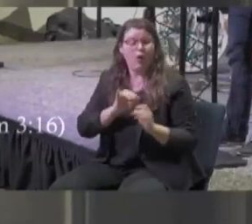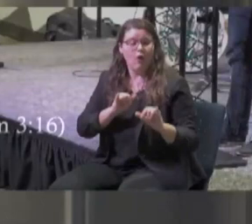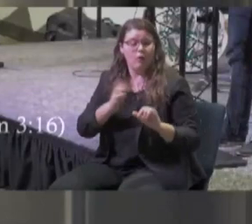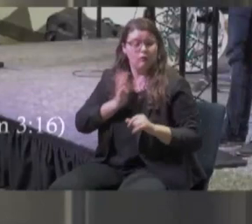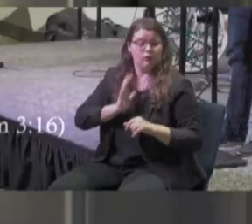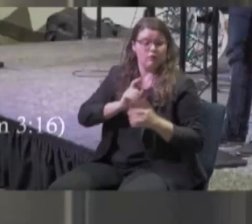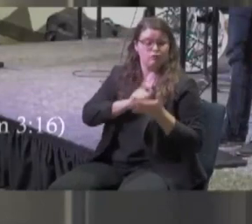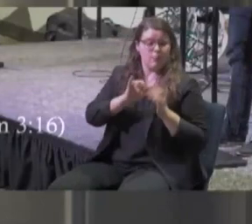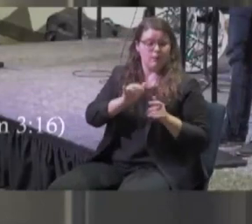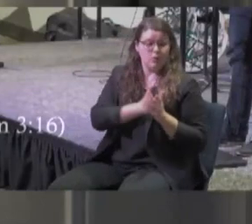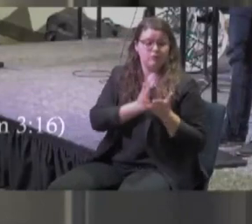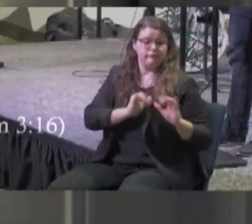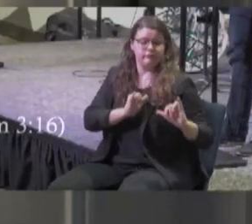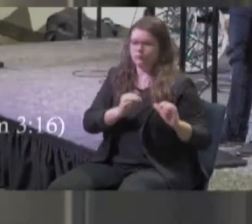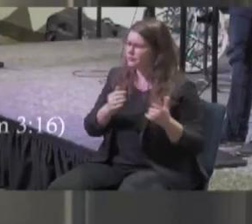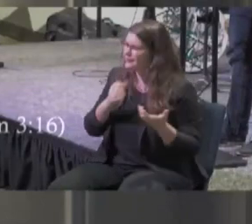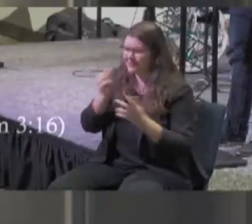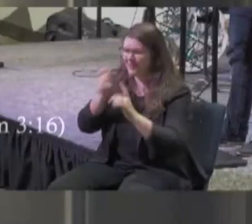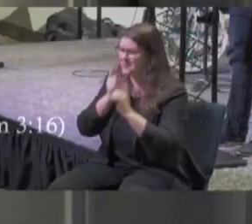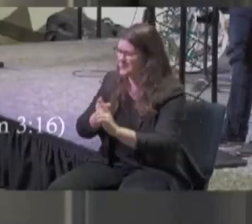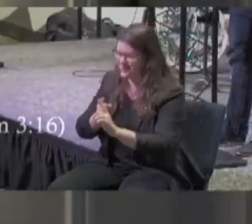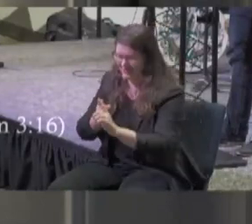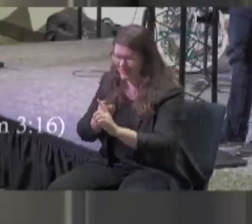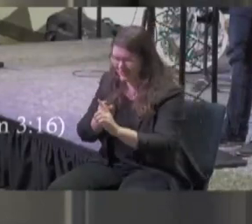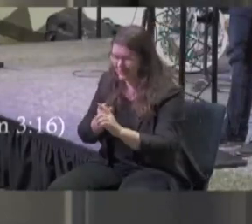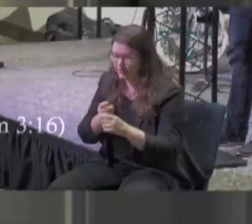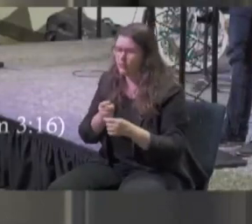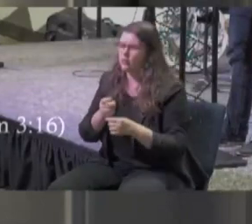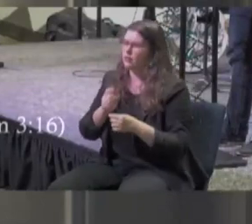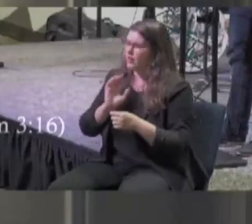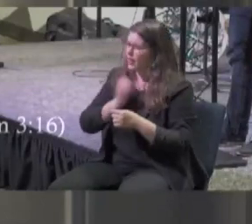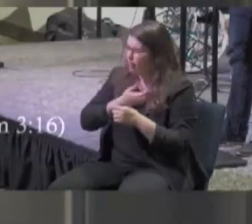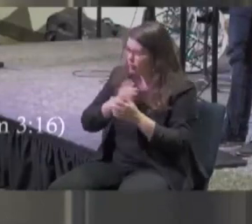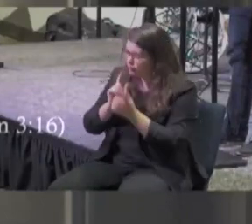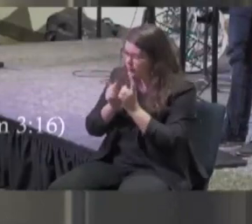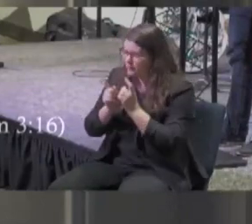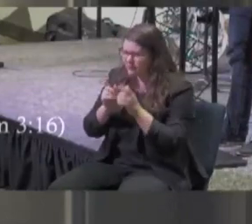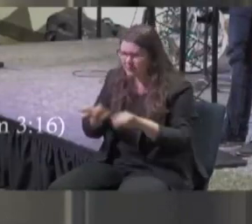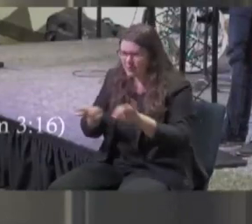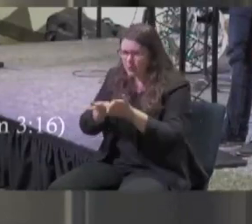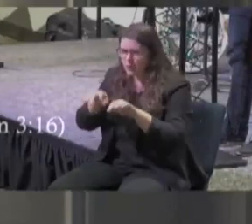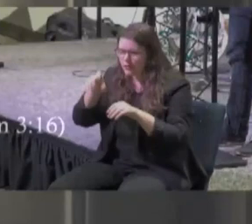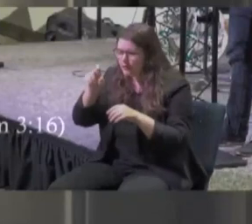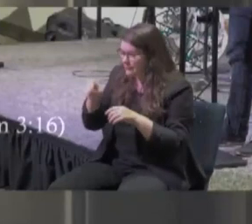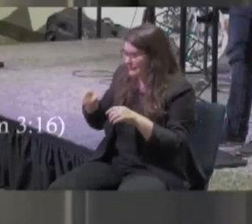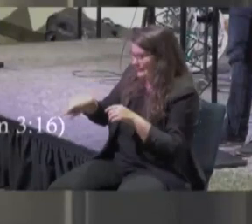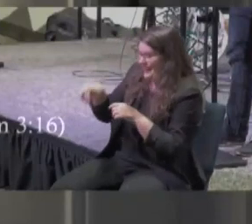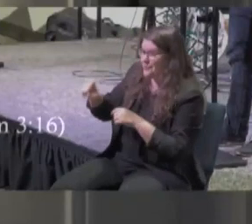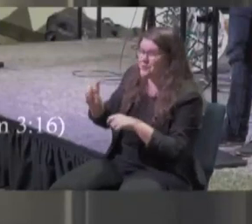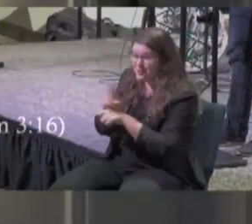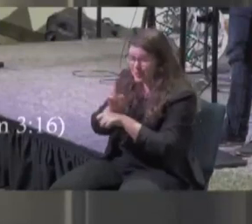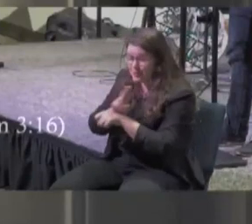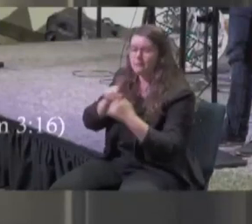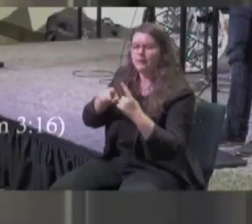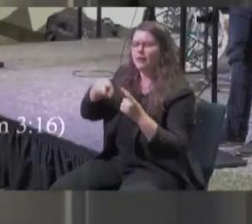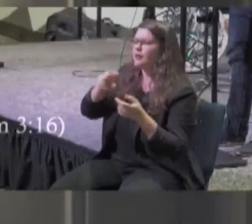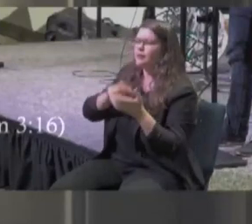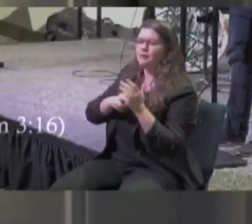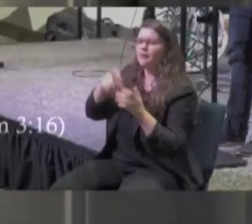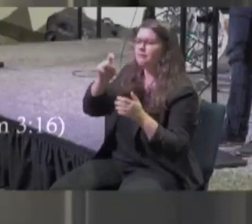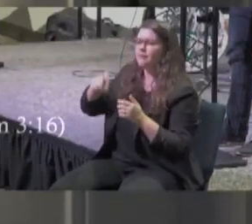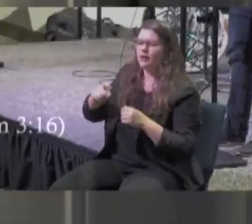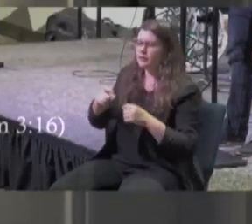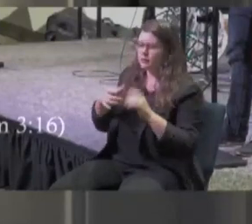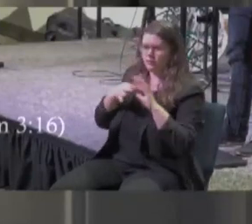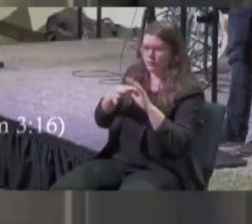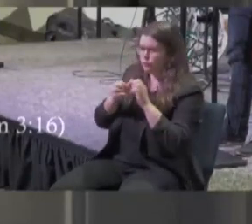studies, our discipline needs special measures of emotional intelligence, post-colonial awareness, whether